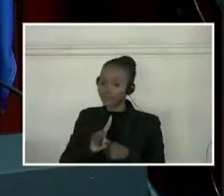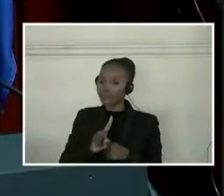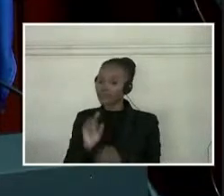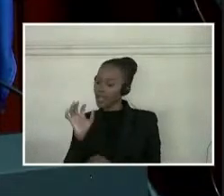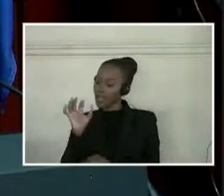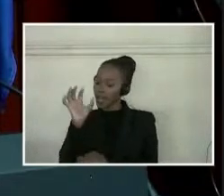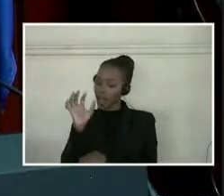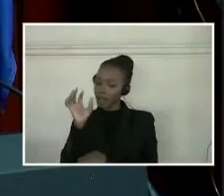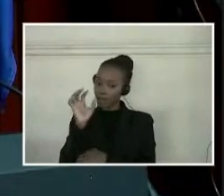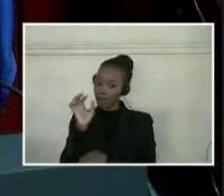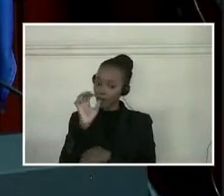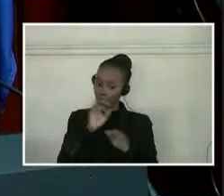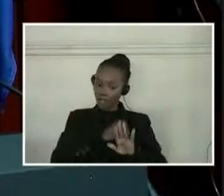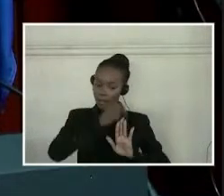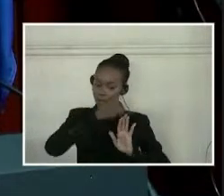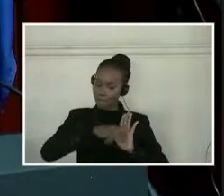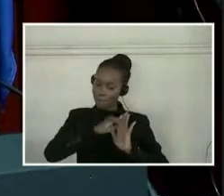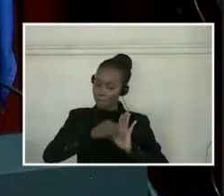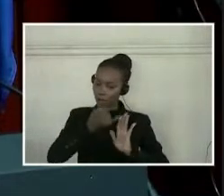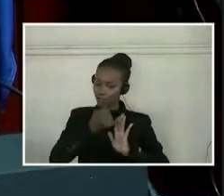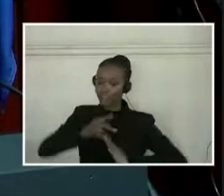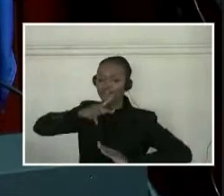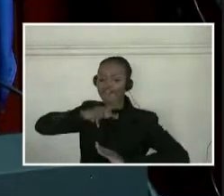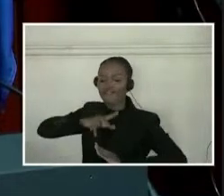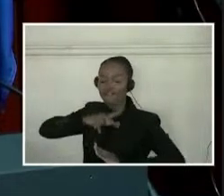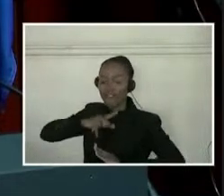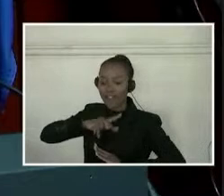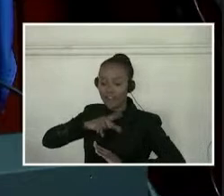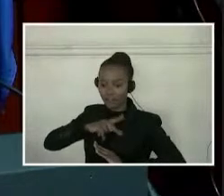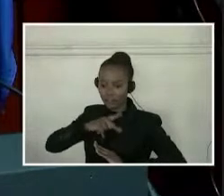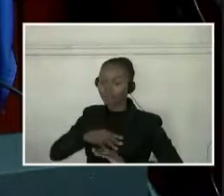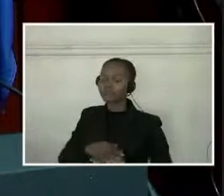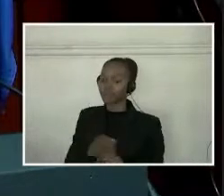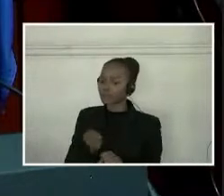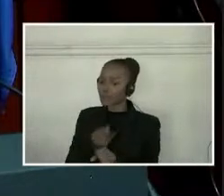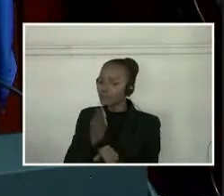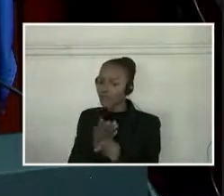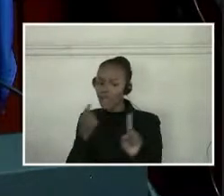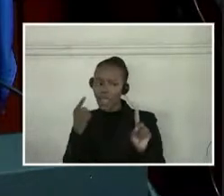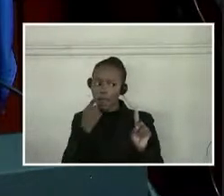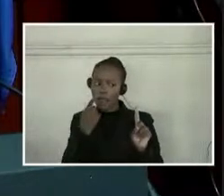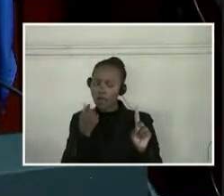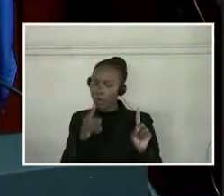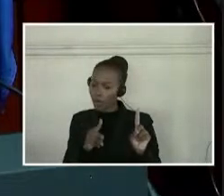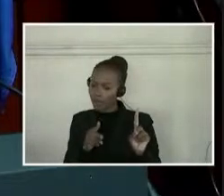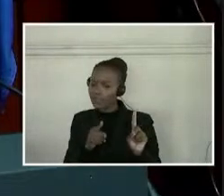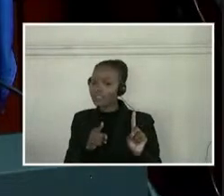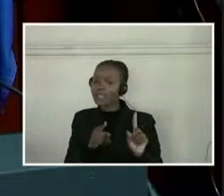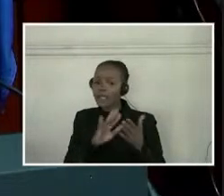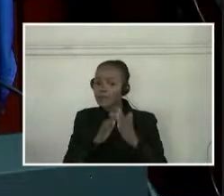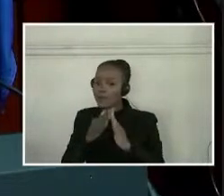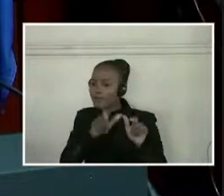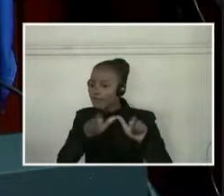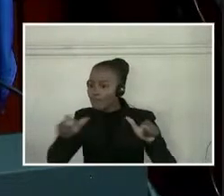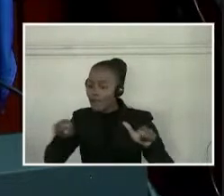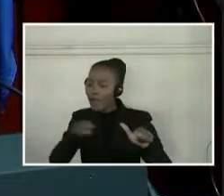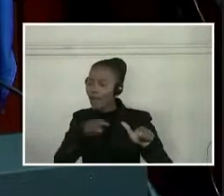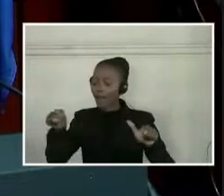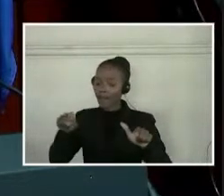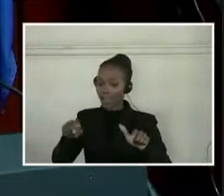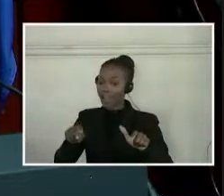battle the network friday's campaign aims to encourage citizens to wear their sport gear every